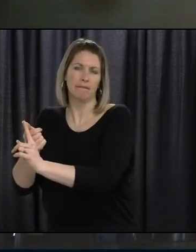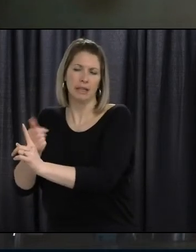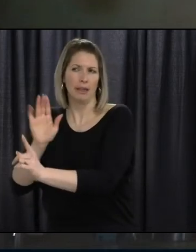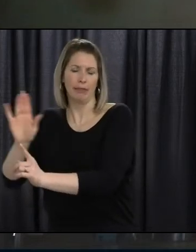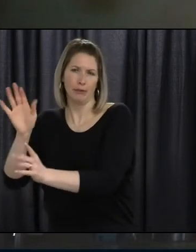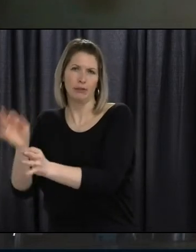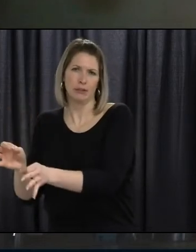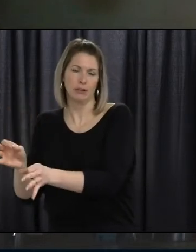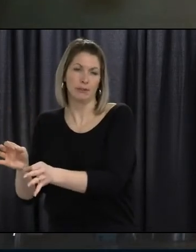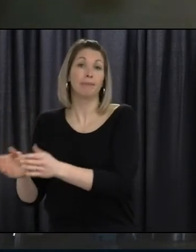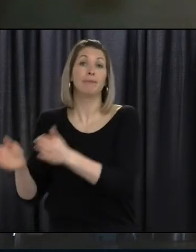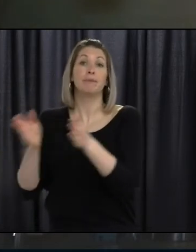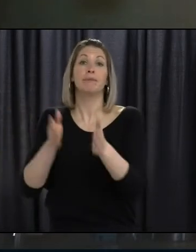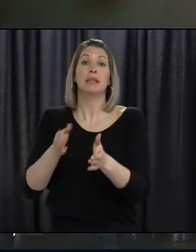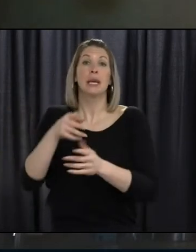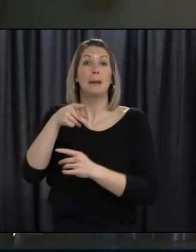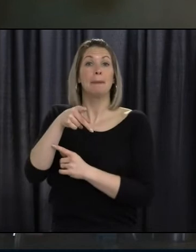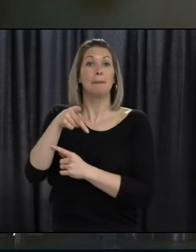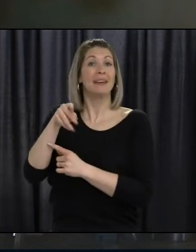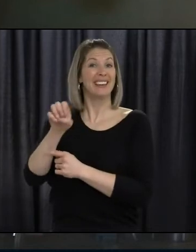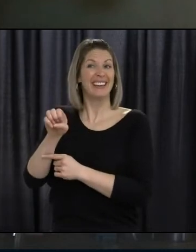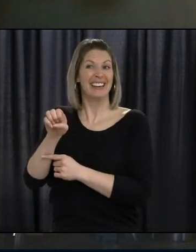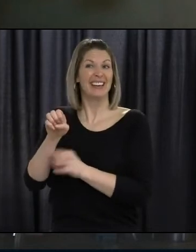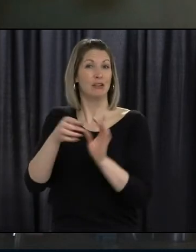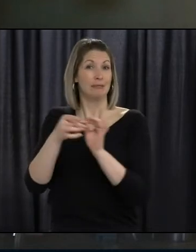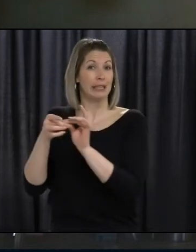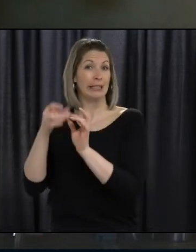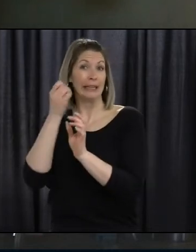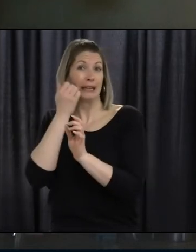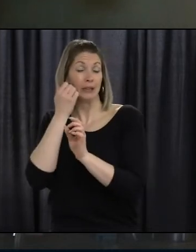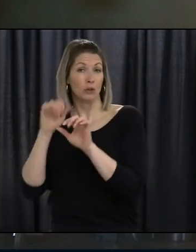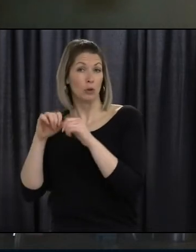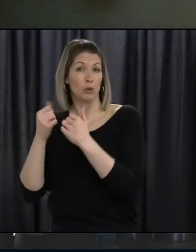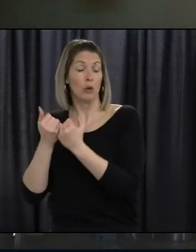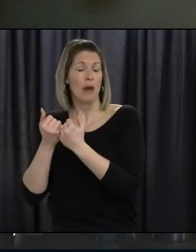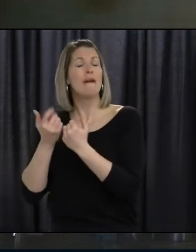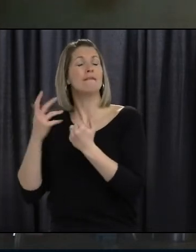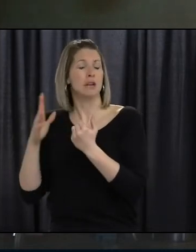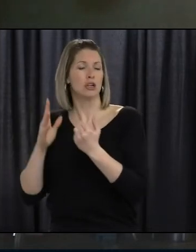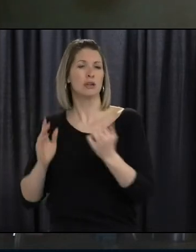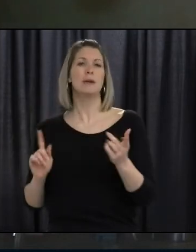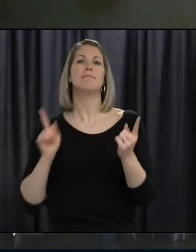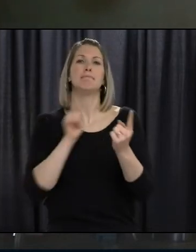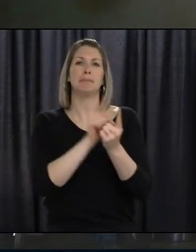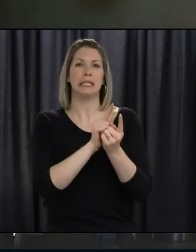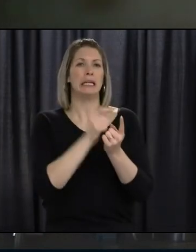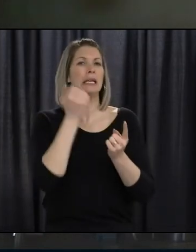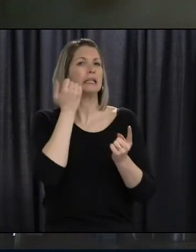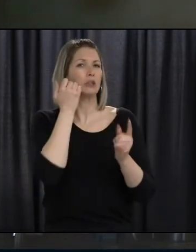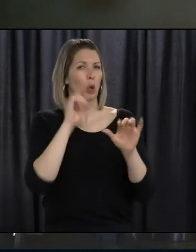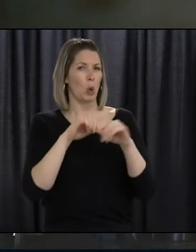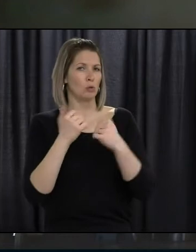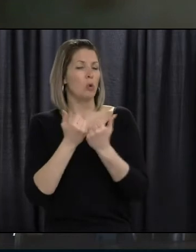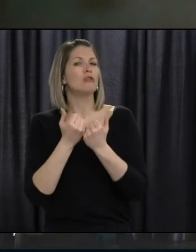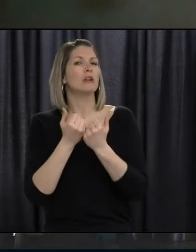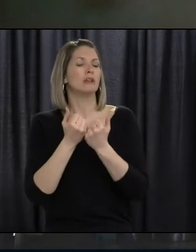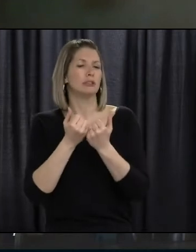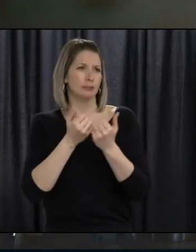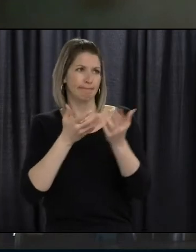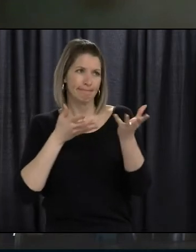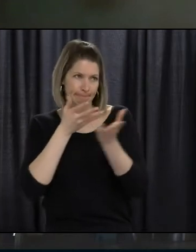of PPE, we have begun discussions with the Newfoundland and Labrador Dental Association, and we would be happy